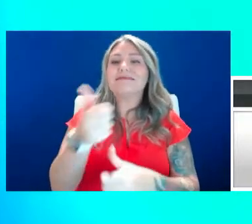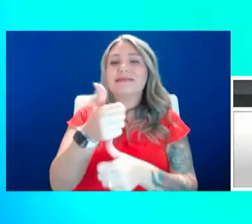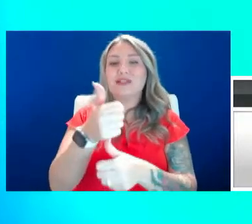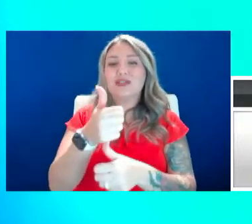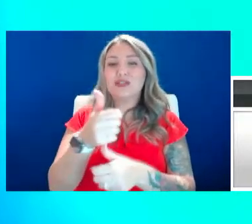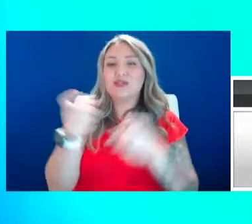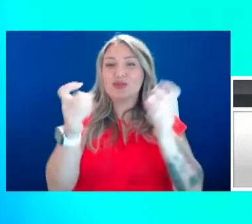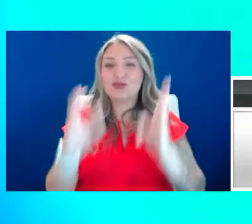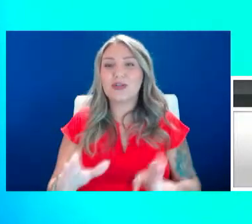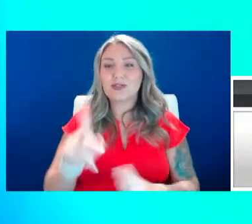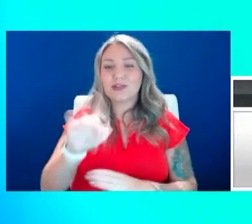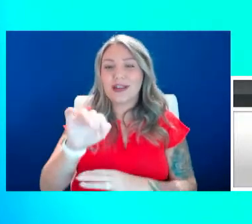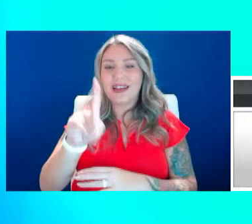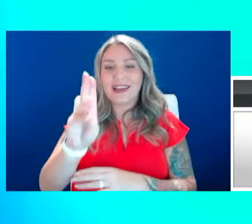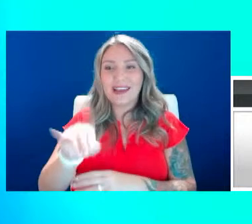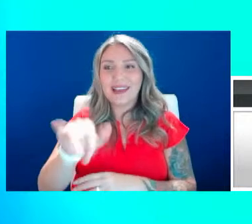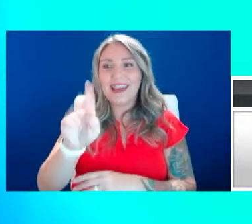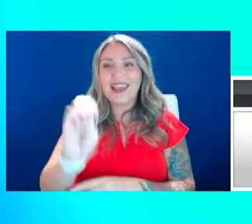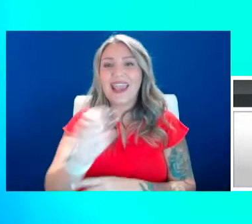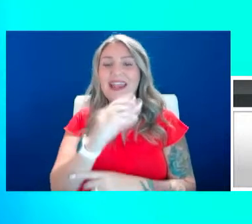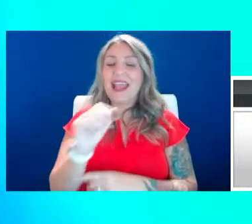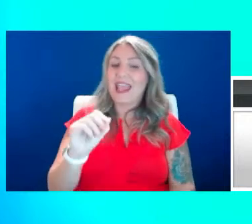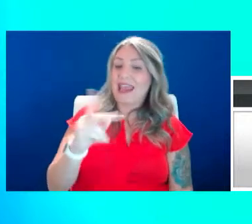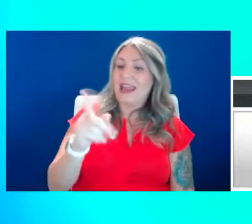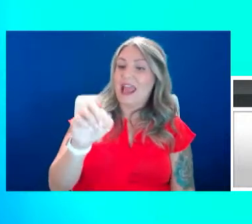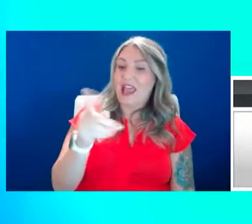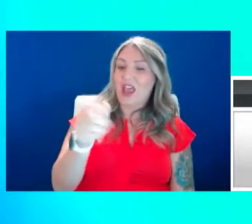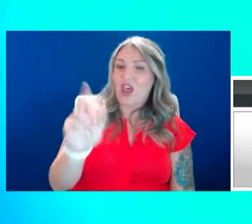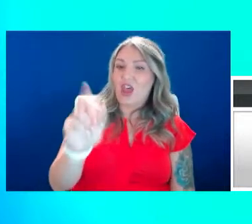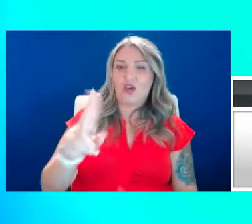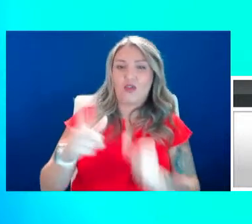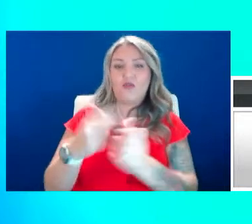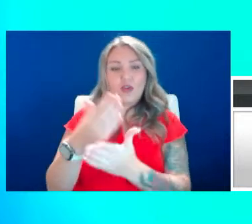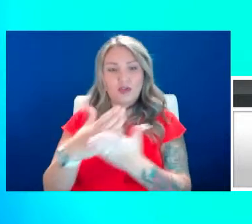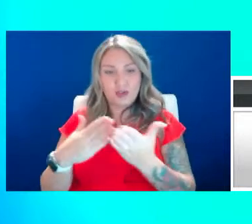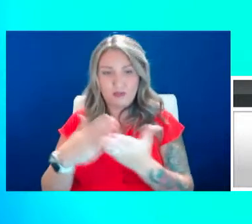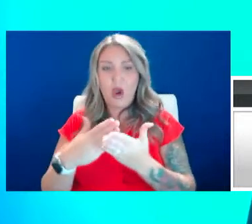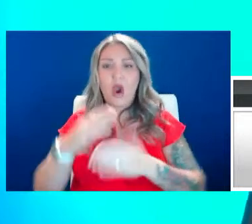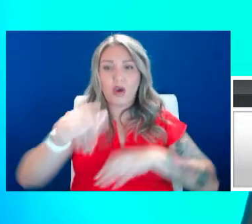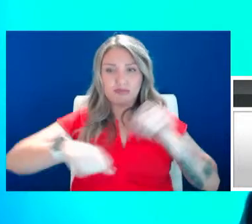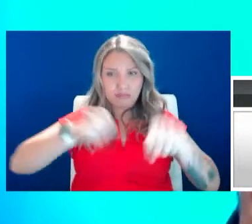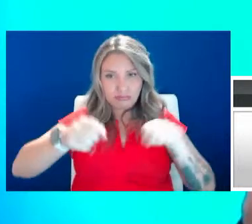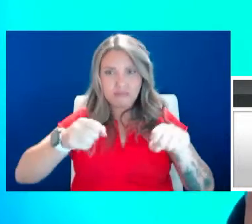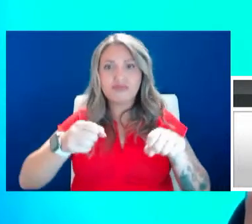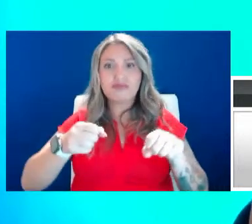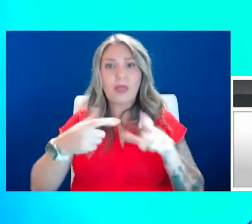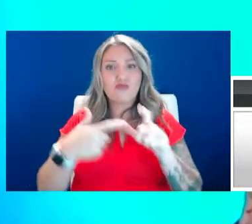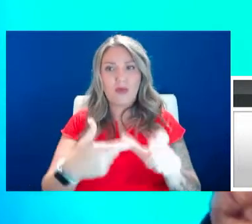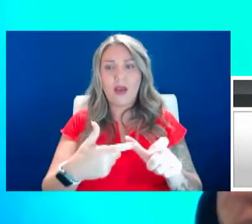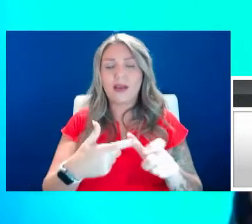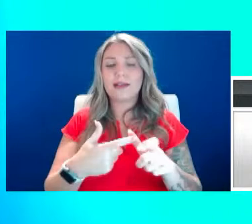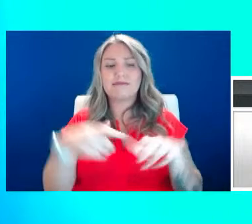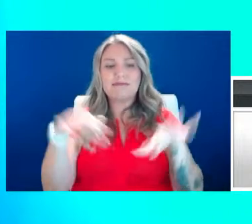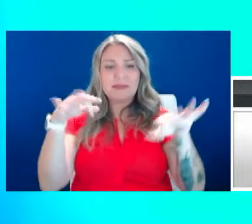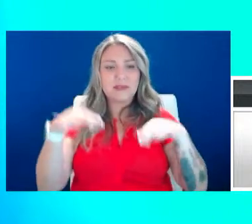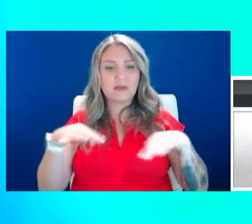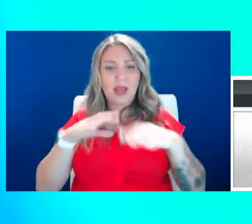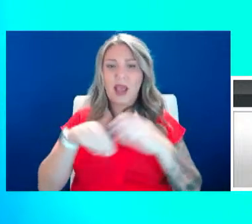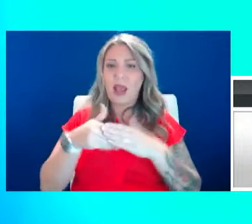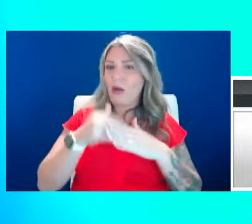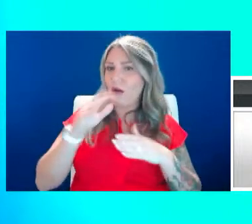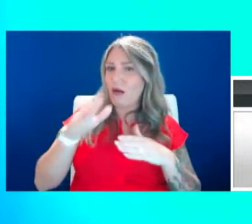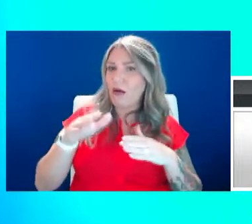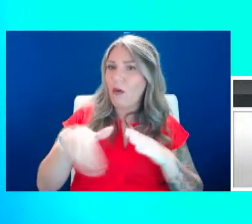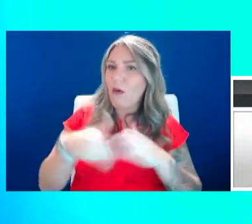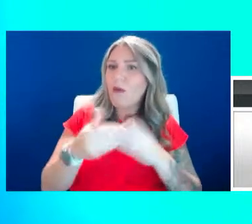a rider who took part in the first leg of the race. So we're going to talk with all of them today, just to explain how all of these organizations come together